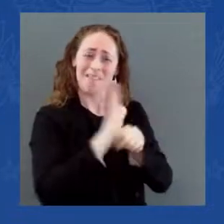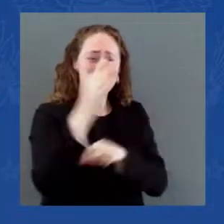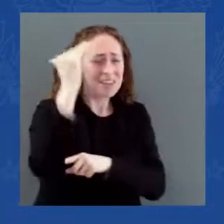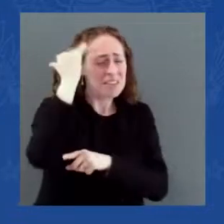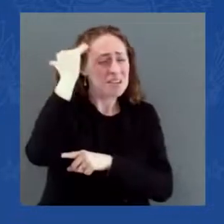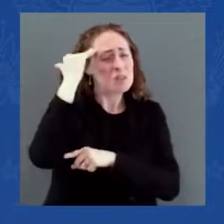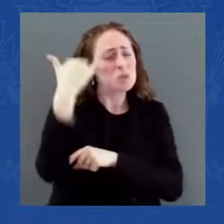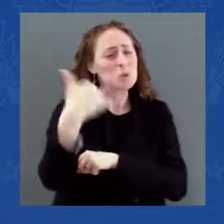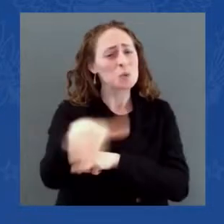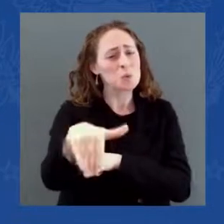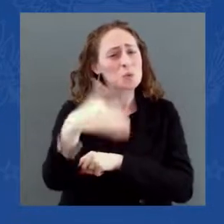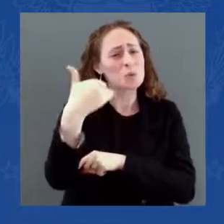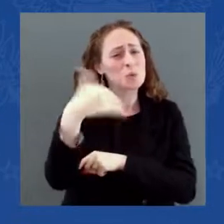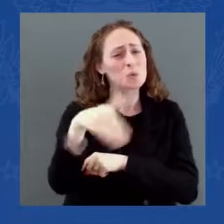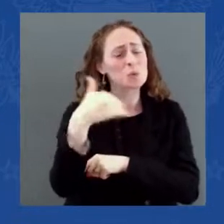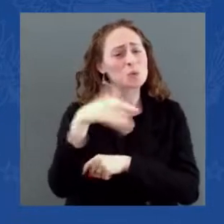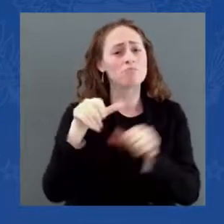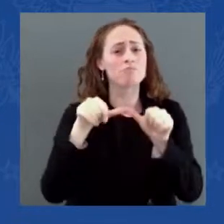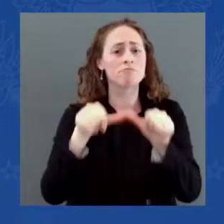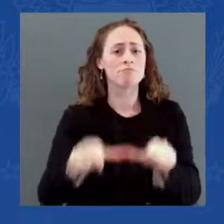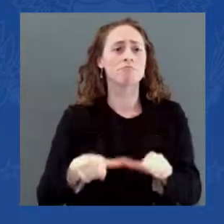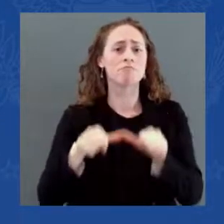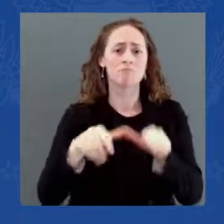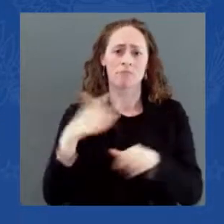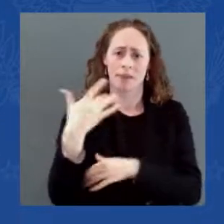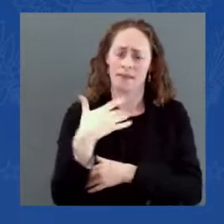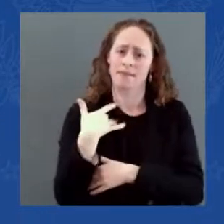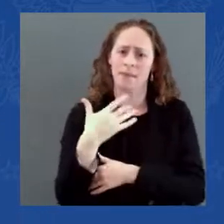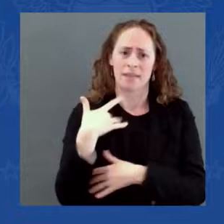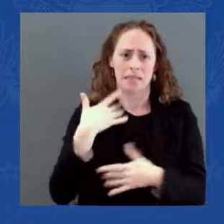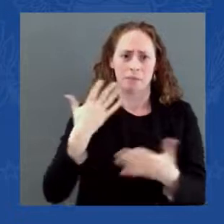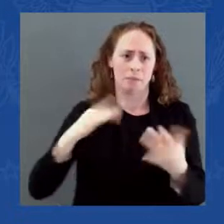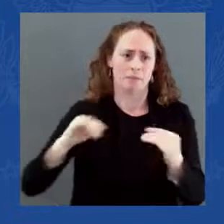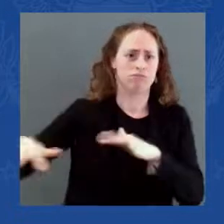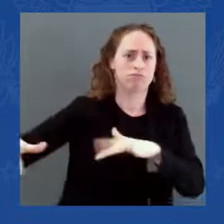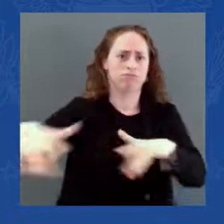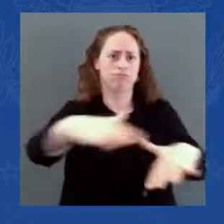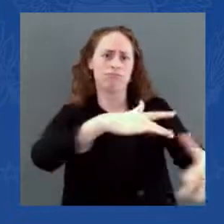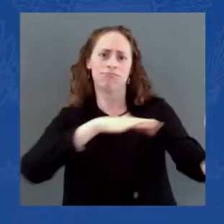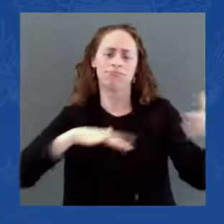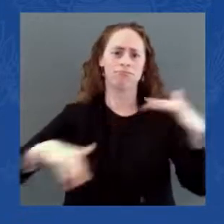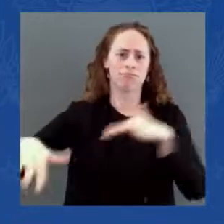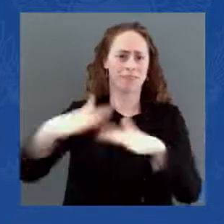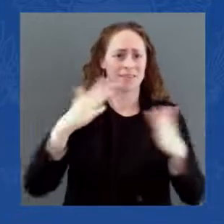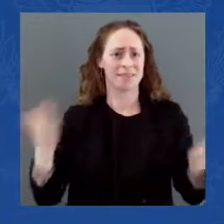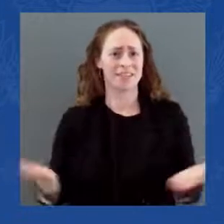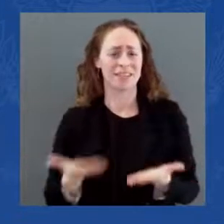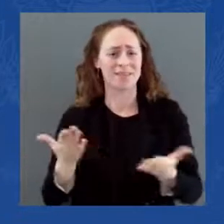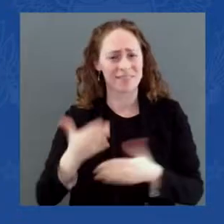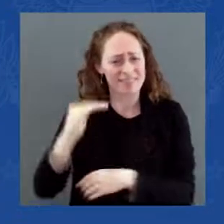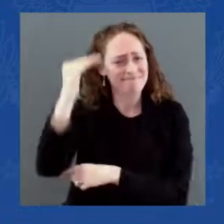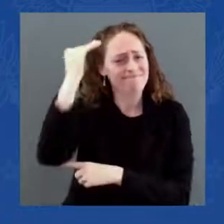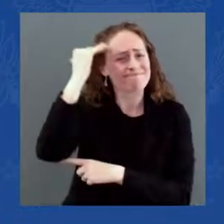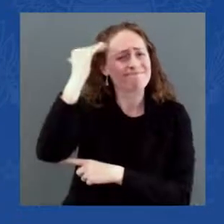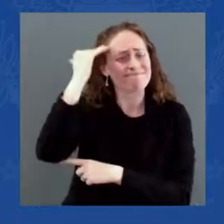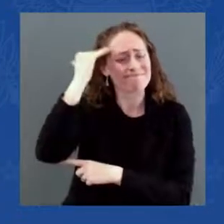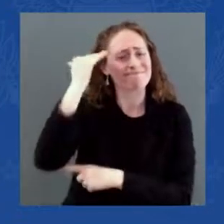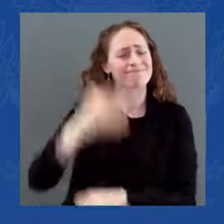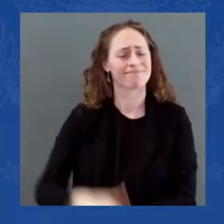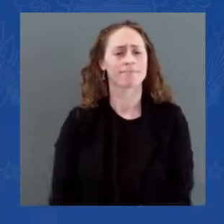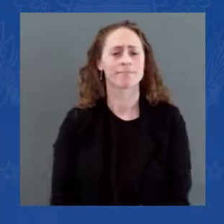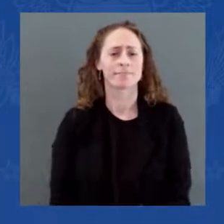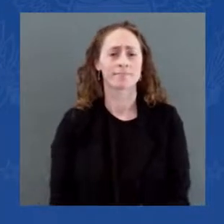has been. Now, as we move into the winter and face the challenges of this new variant, this is a moment we can put the divisives behind us, I